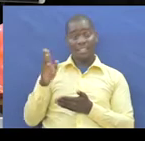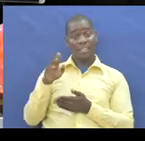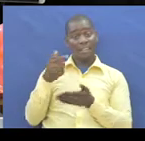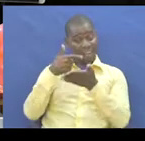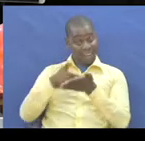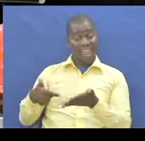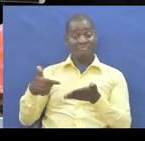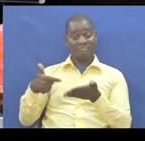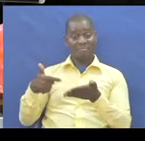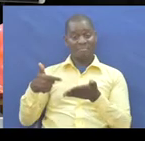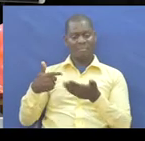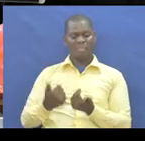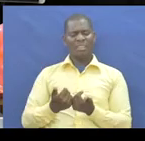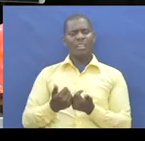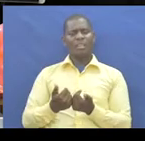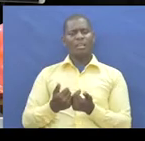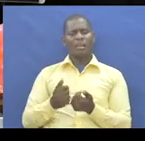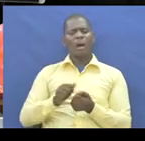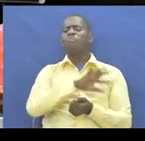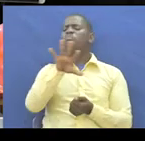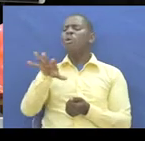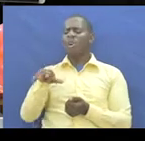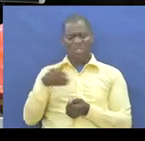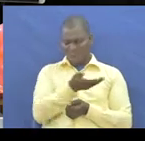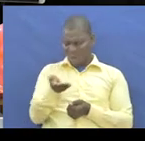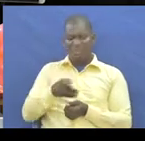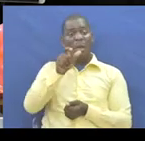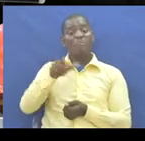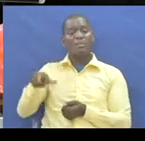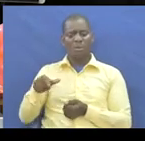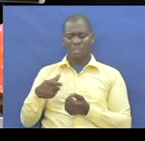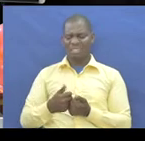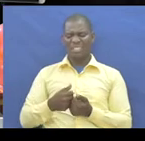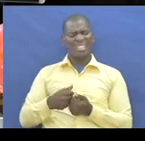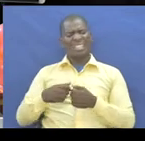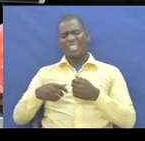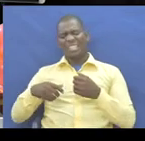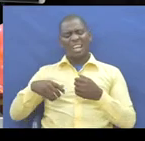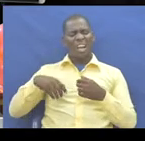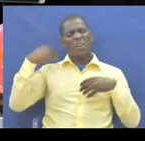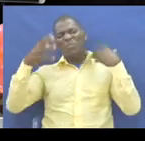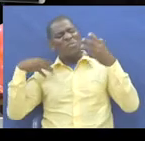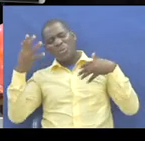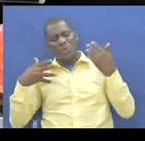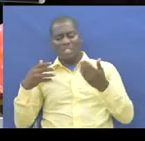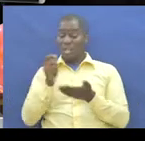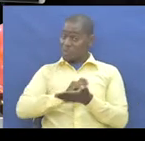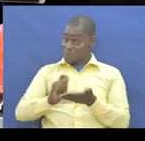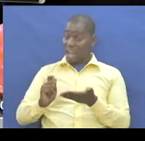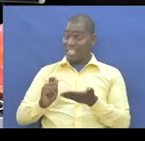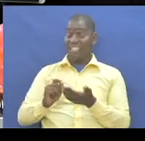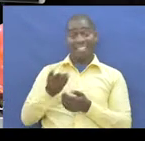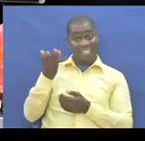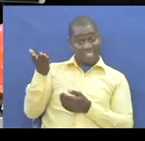that be in position to write Newton of this kind, since most of us, or